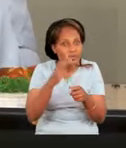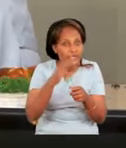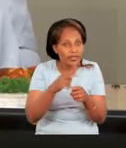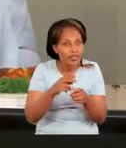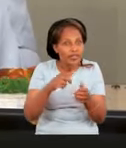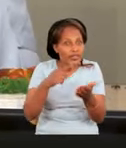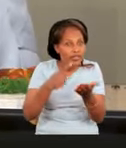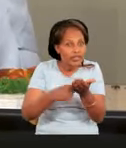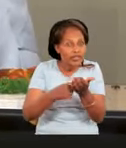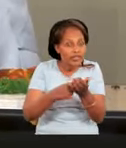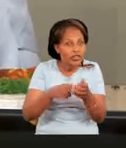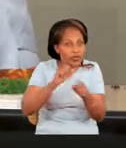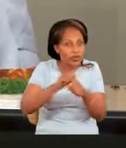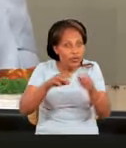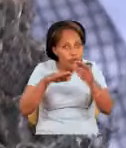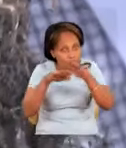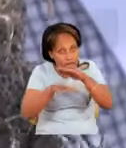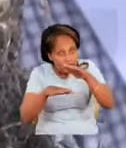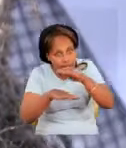this is found underground.